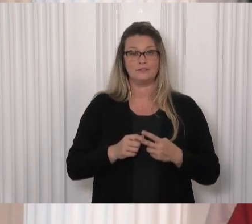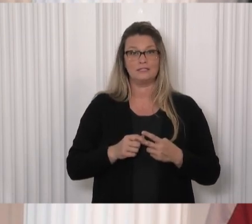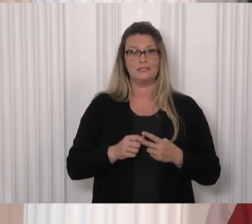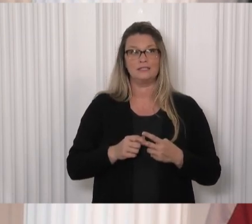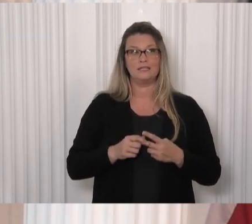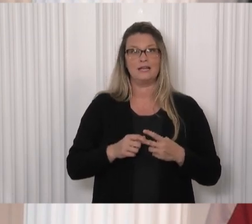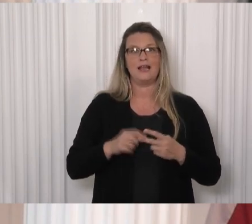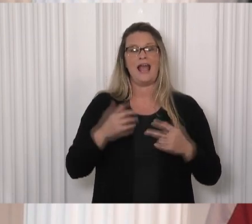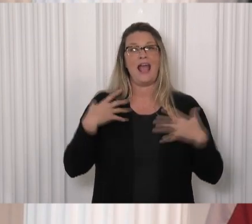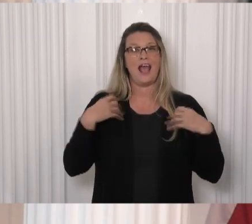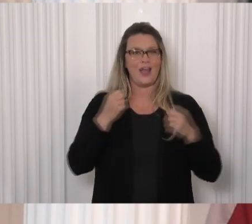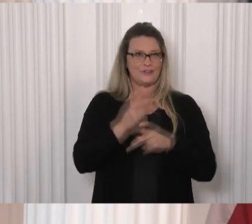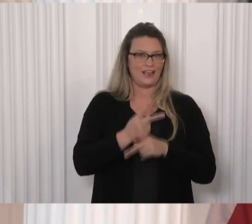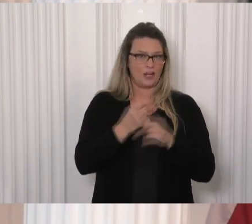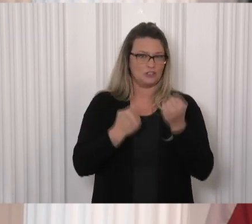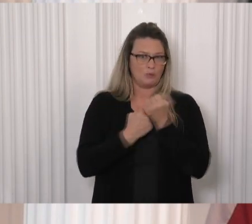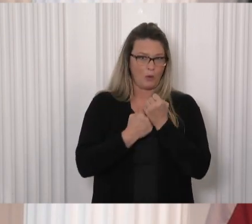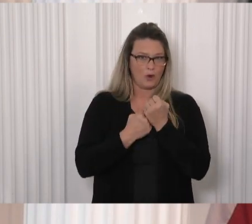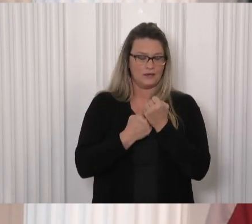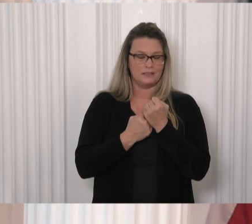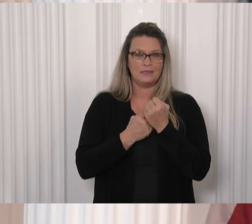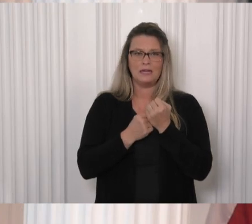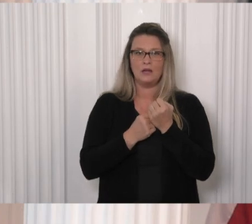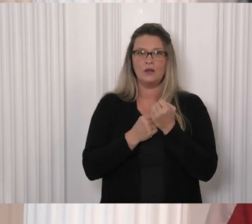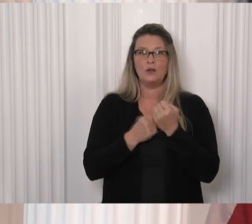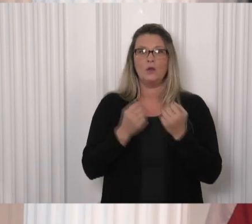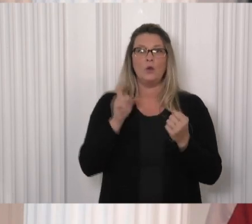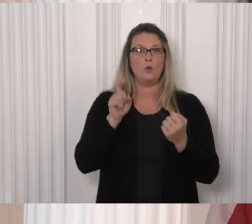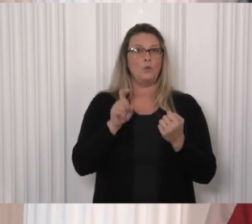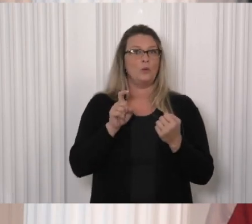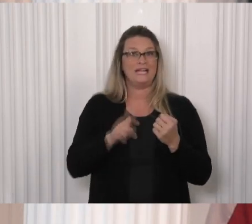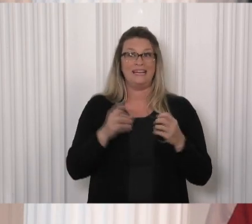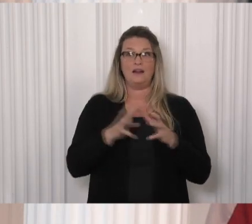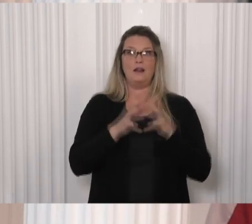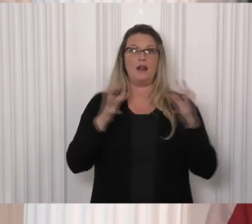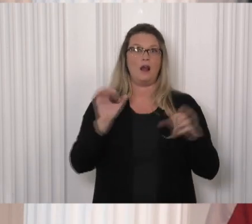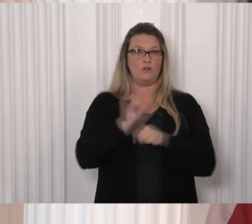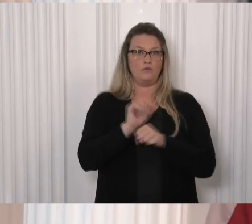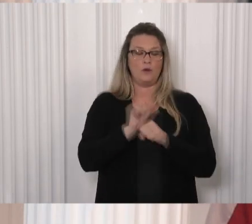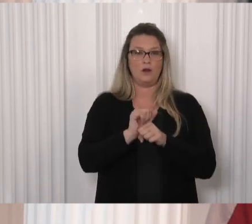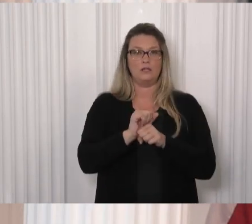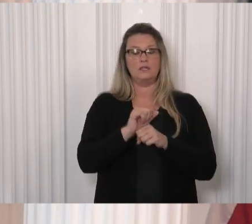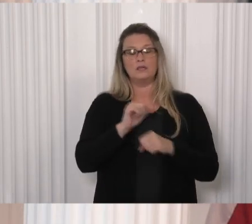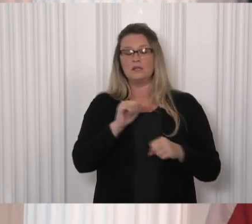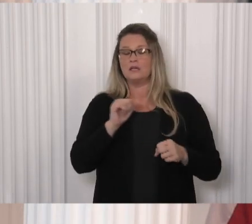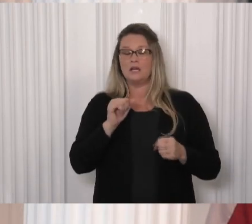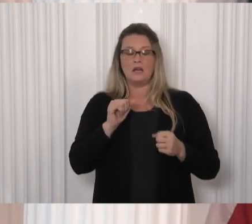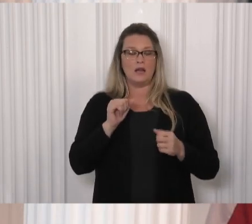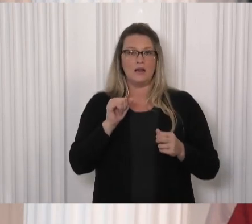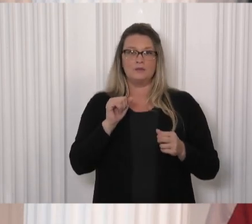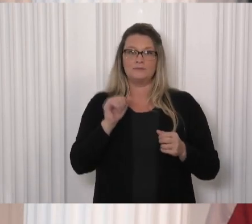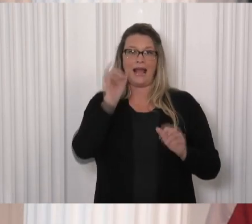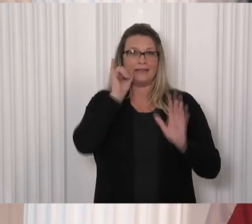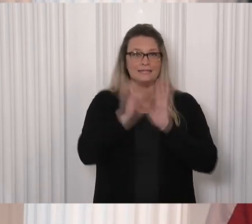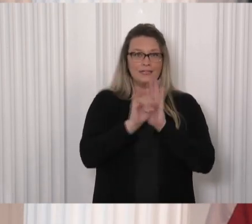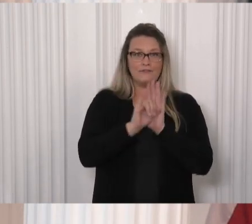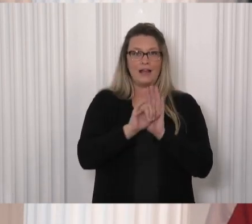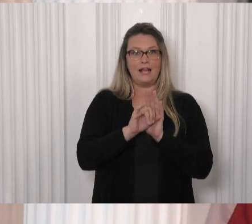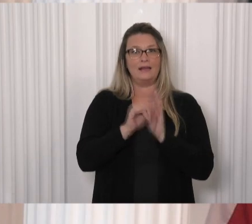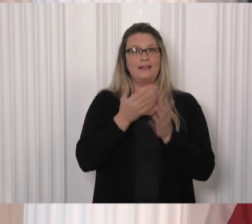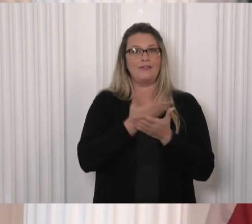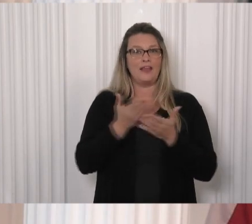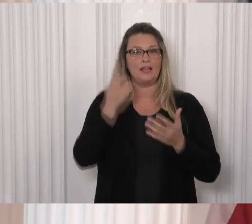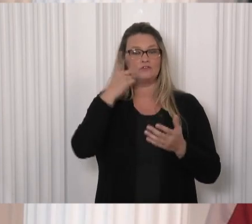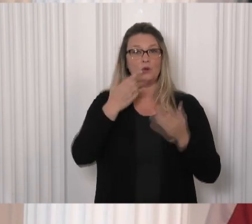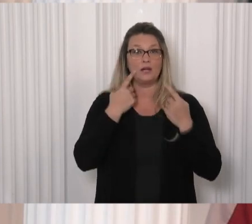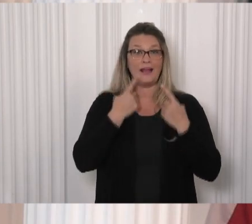Dr. Secretary Crouch brought up, which is so important. Lots of work underway in terms of identifying sources for personal protective equipment